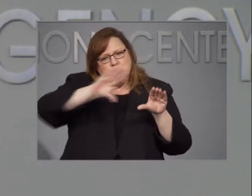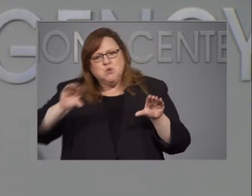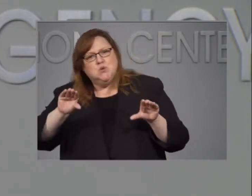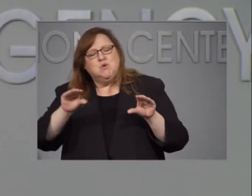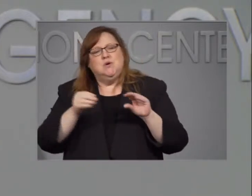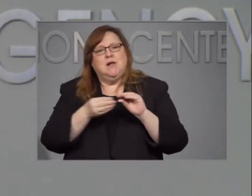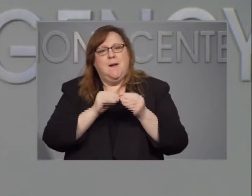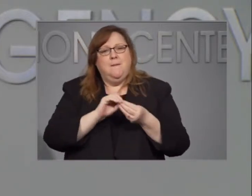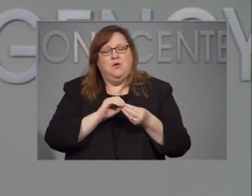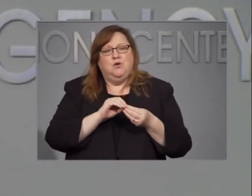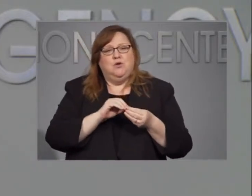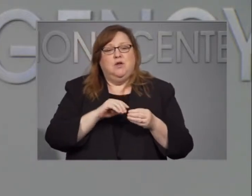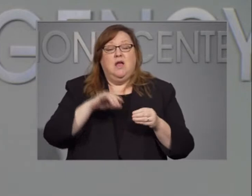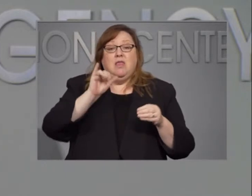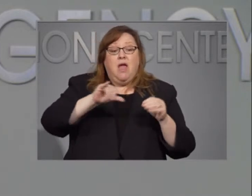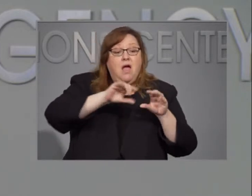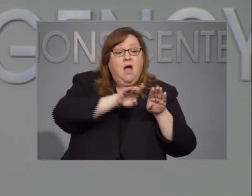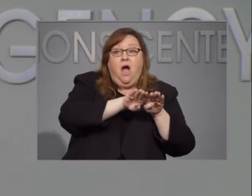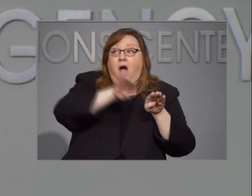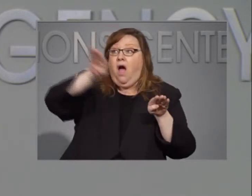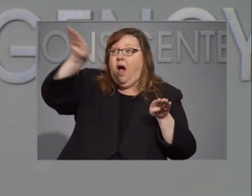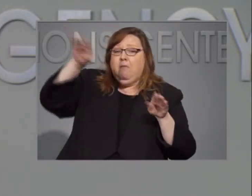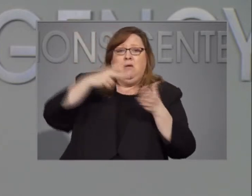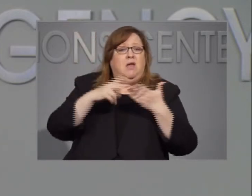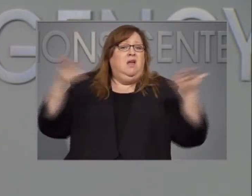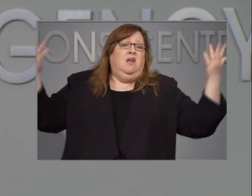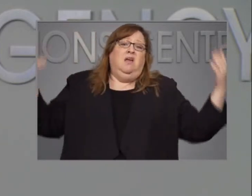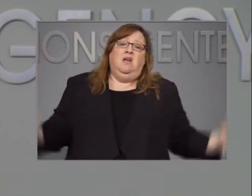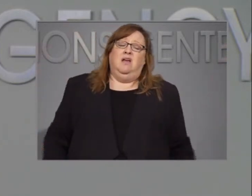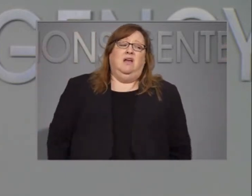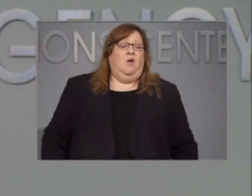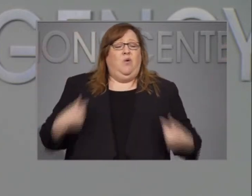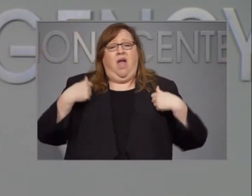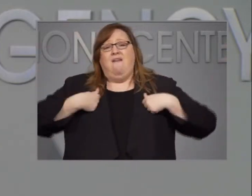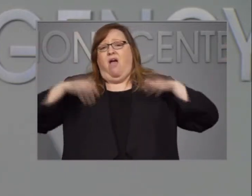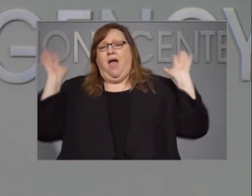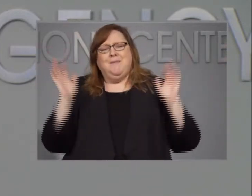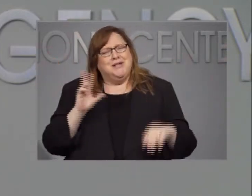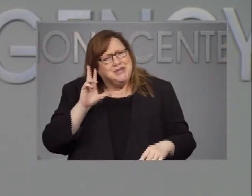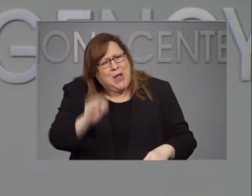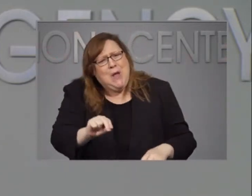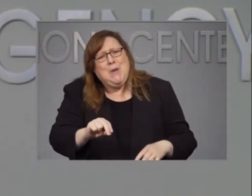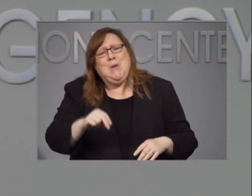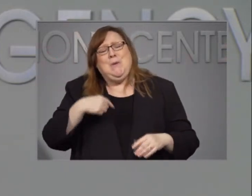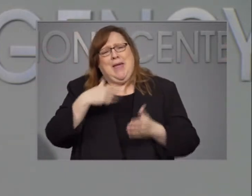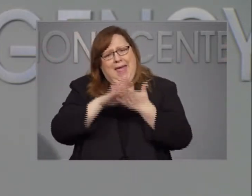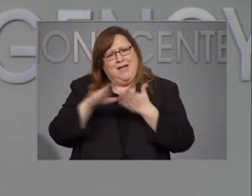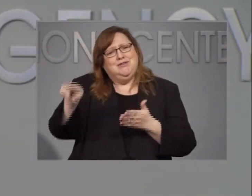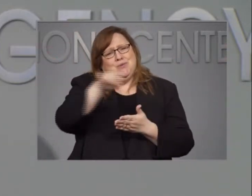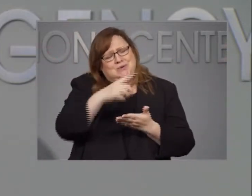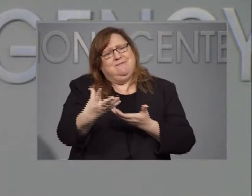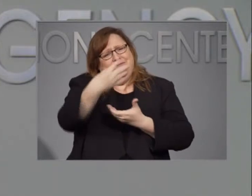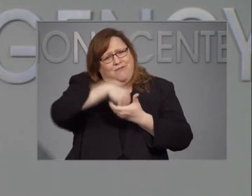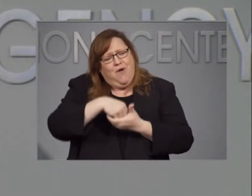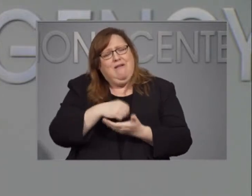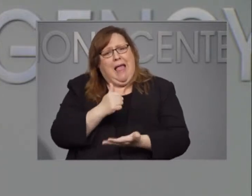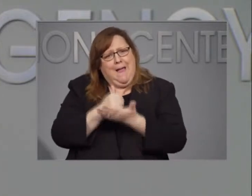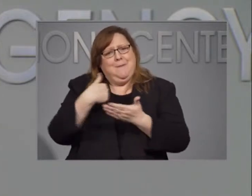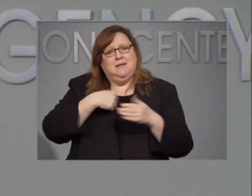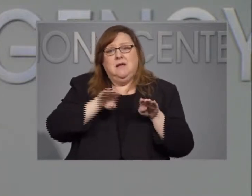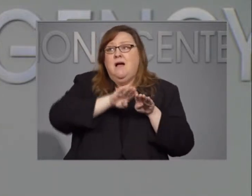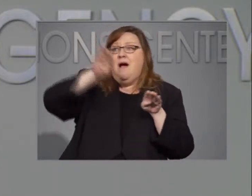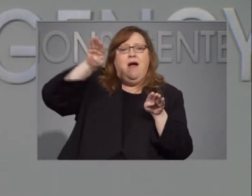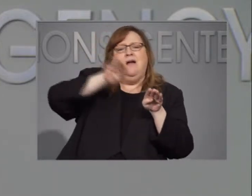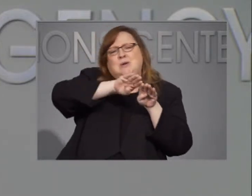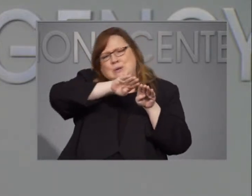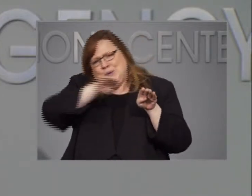sealed. It means that we have the ability to do actions ourselves right now that can change the trajectory of